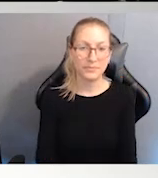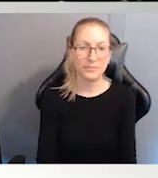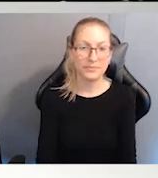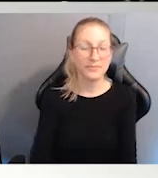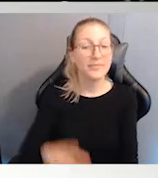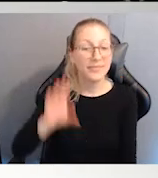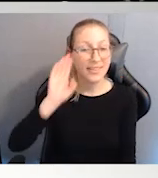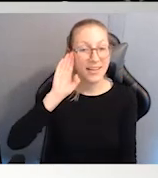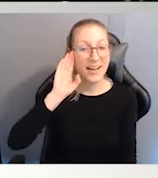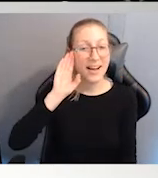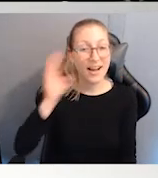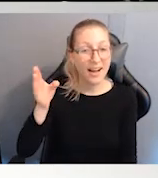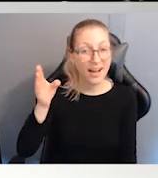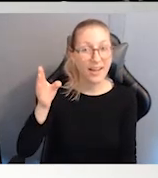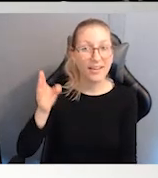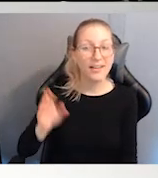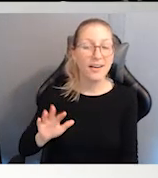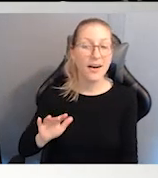Hi.